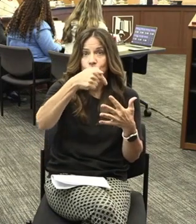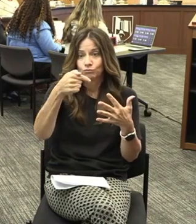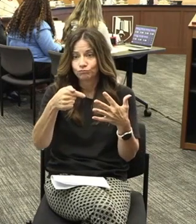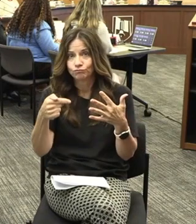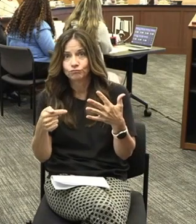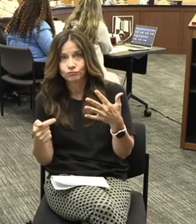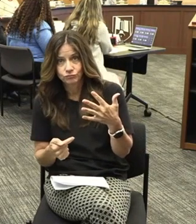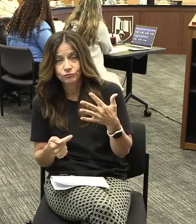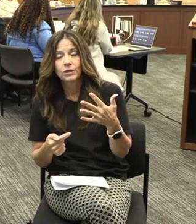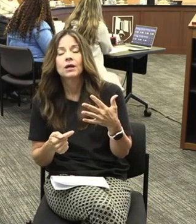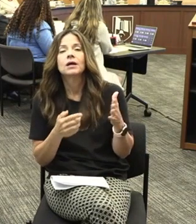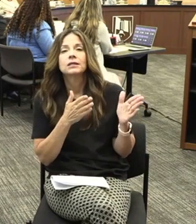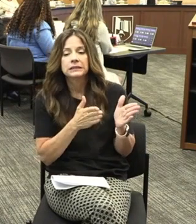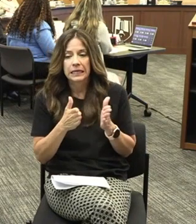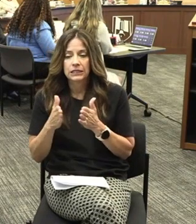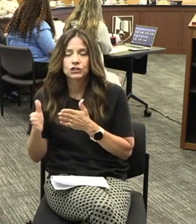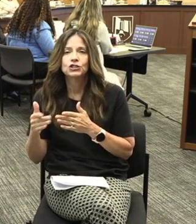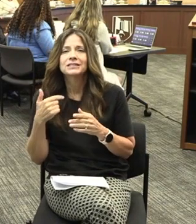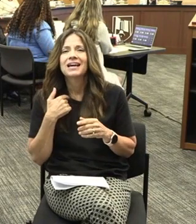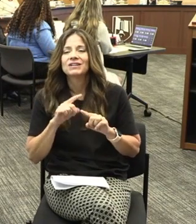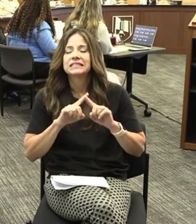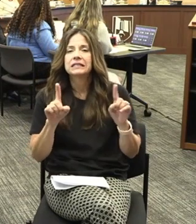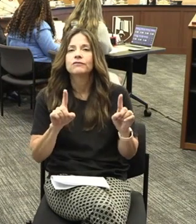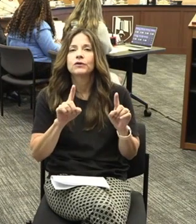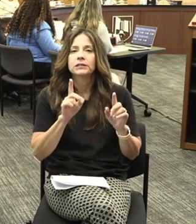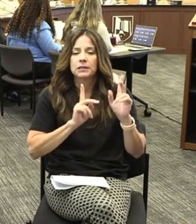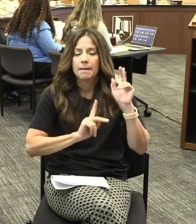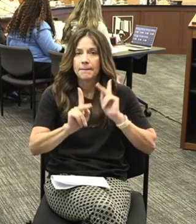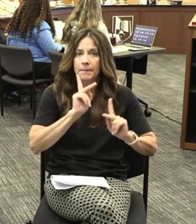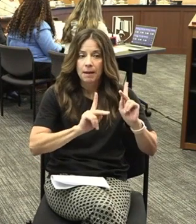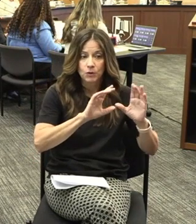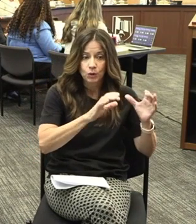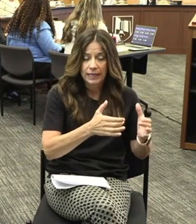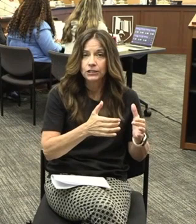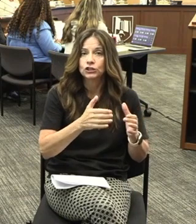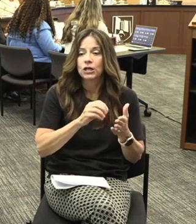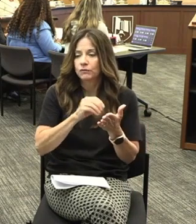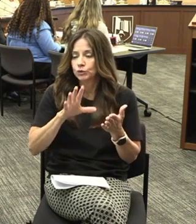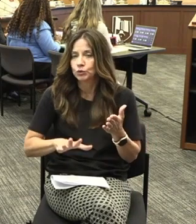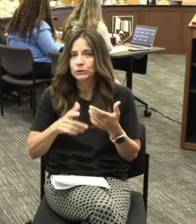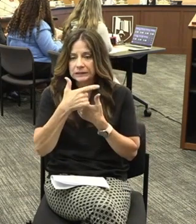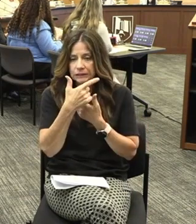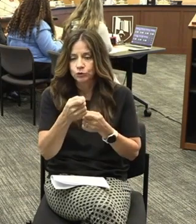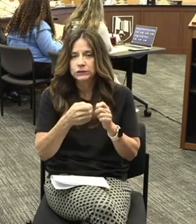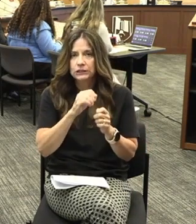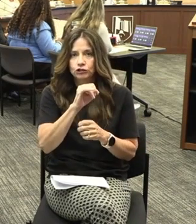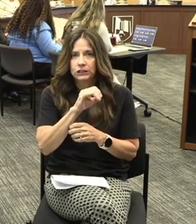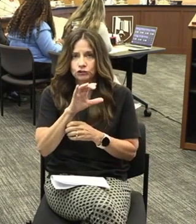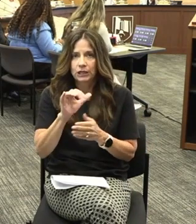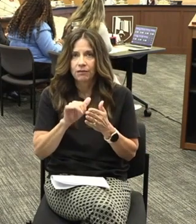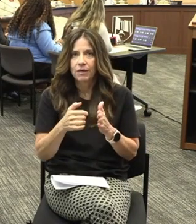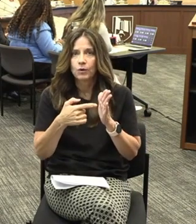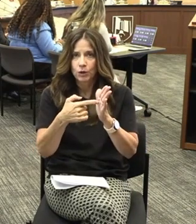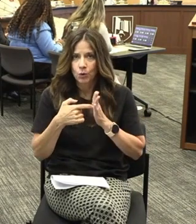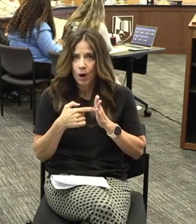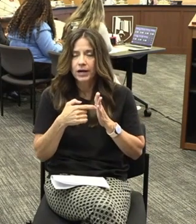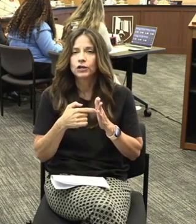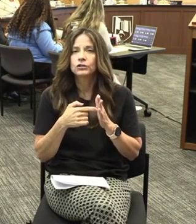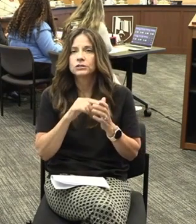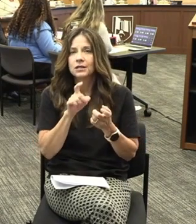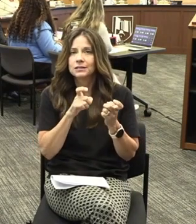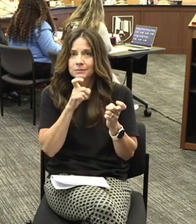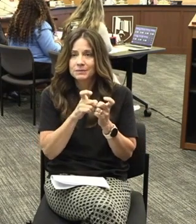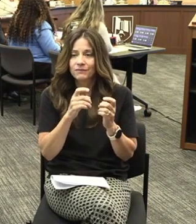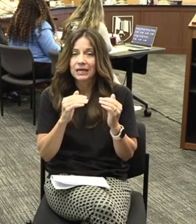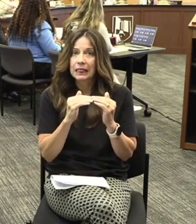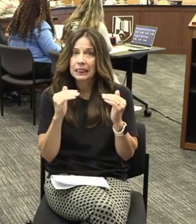will contain a separate population of students interested in JJC that requires a certain level of